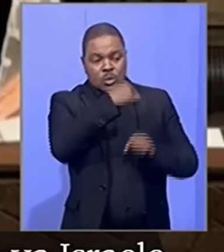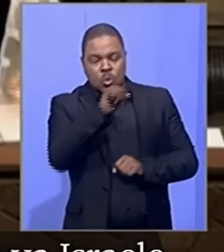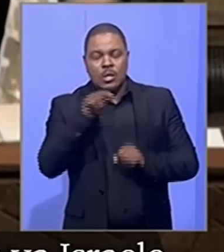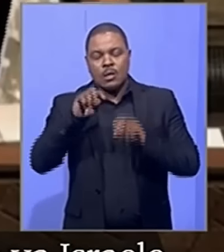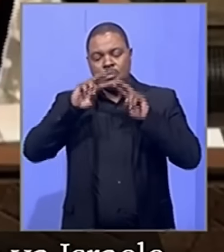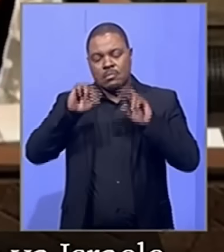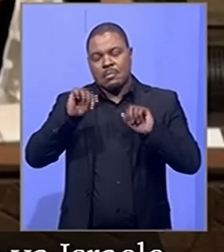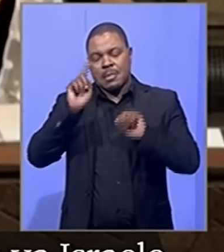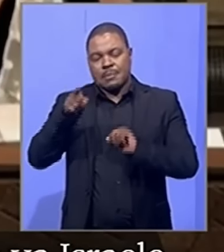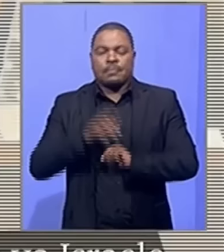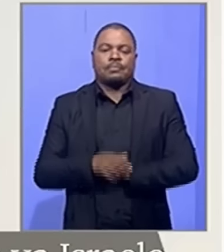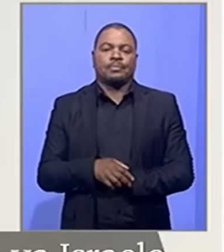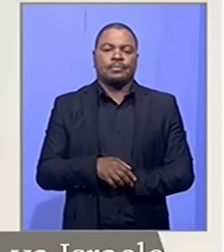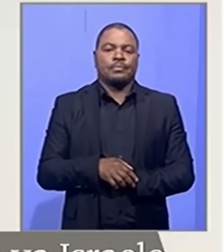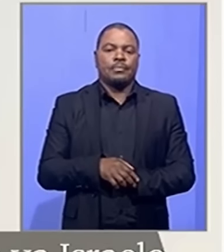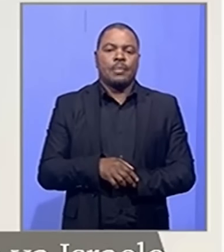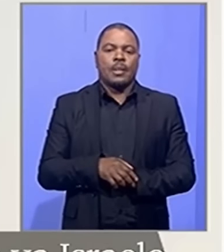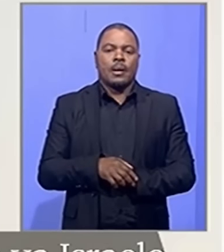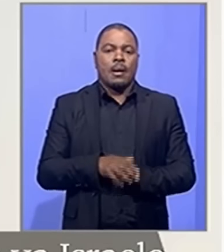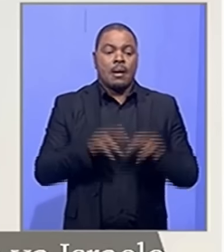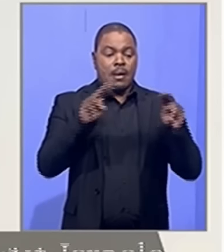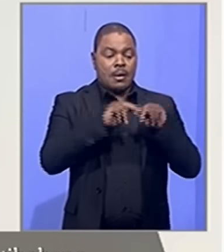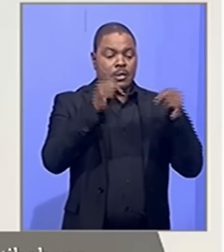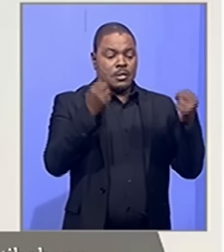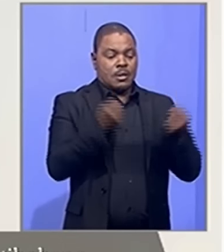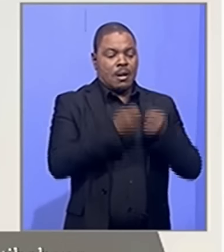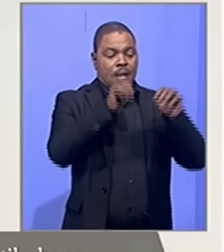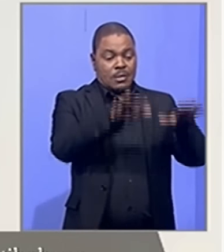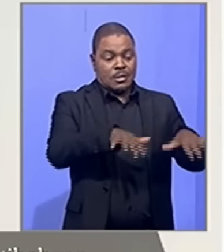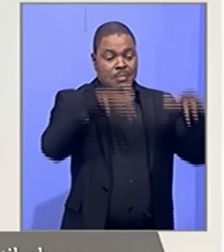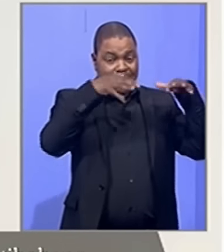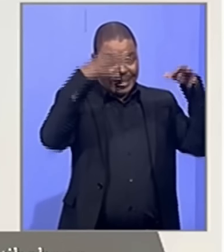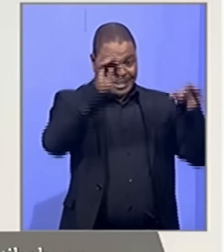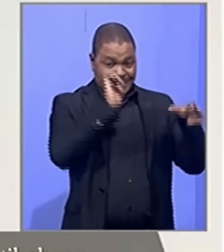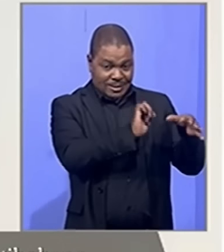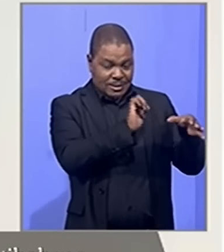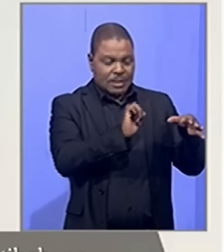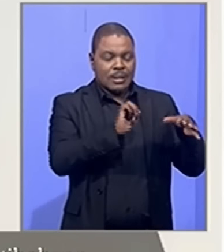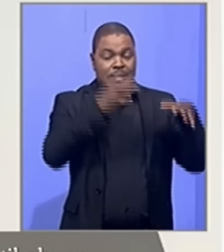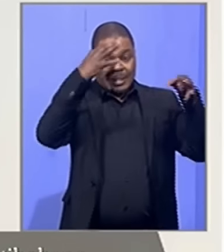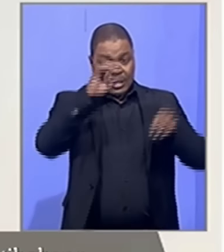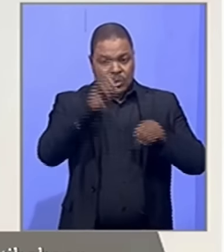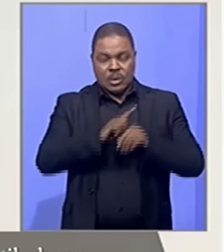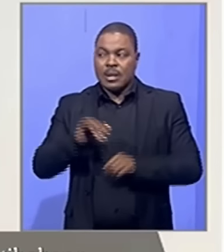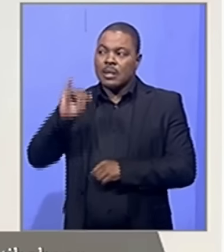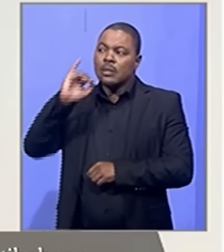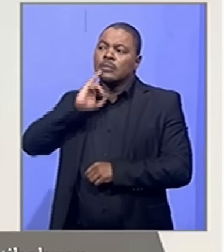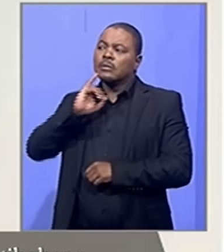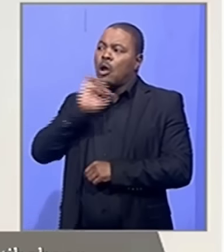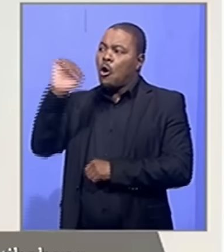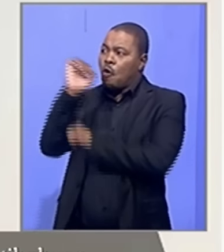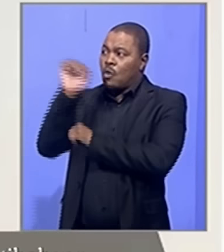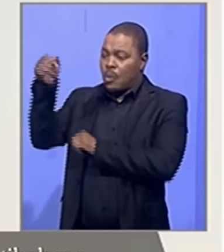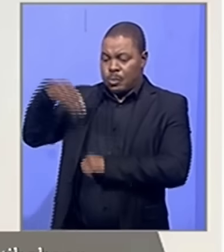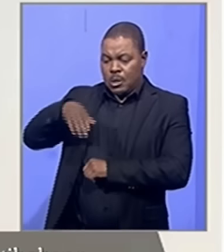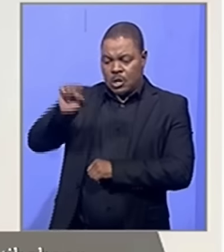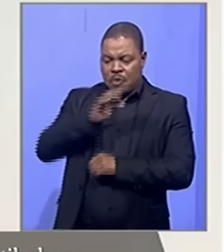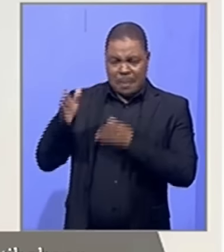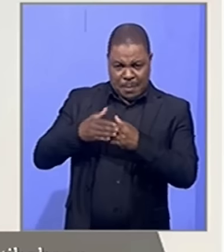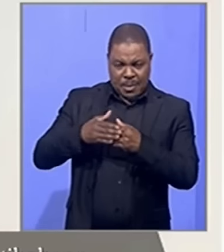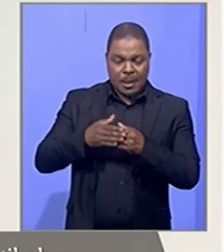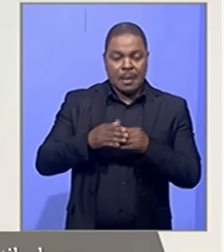Status of the National Assembly resolution to shut down the Israeli embassy. Minister Ronald Lamola